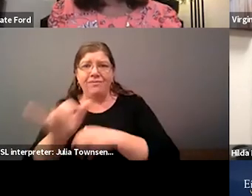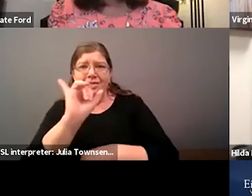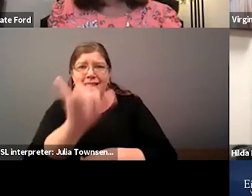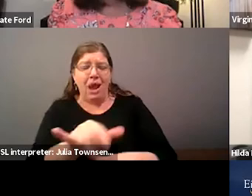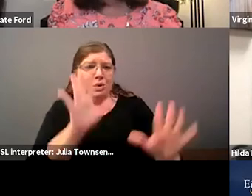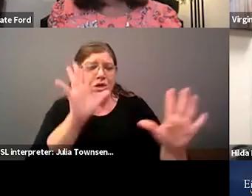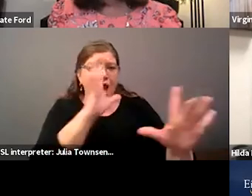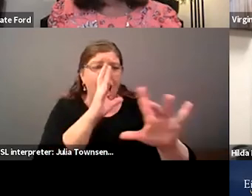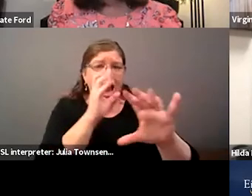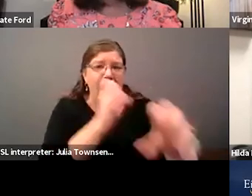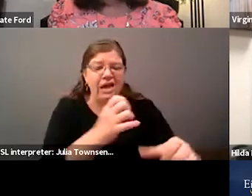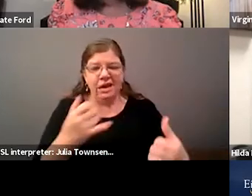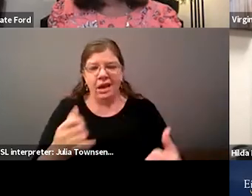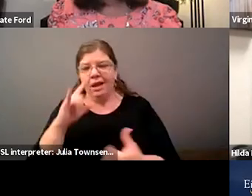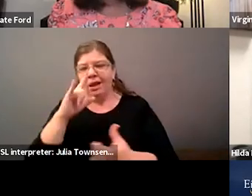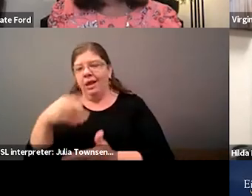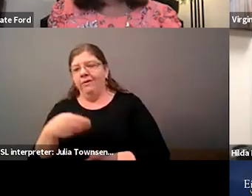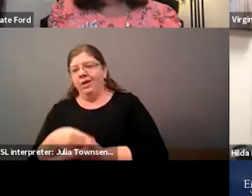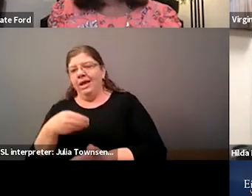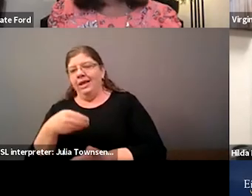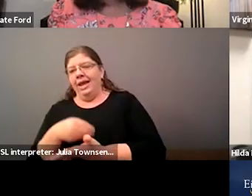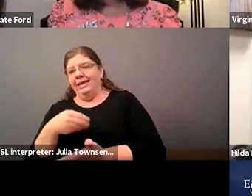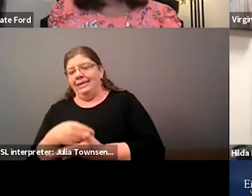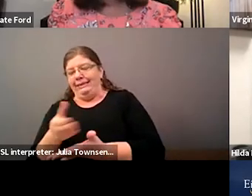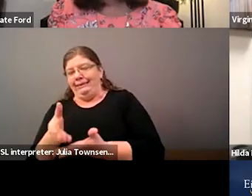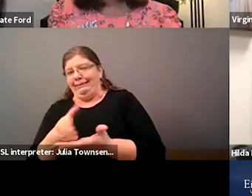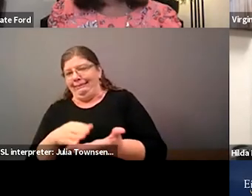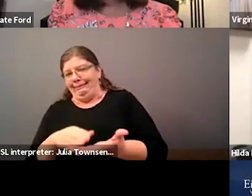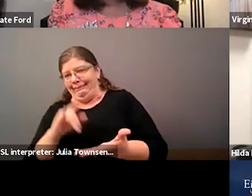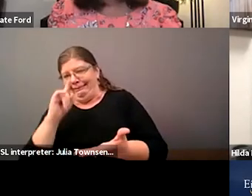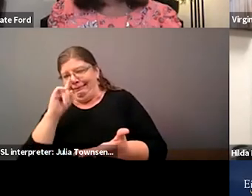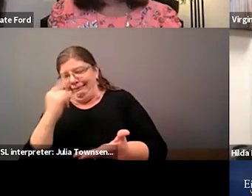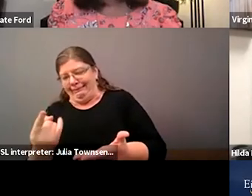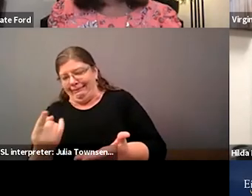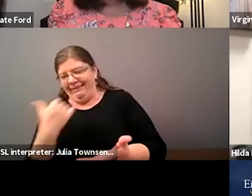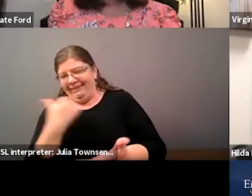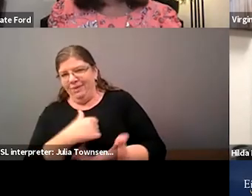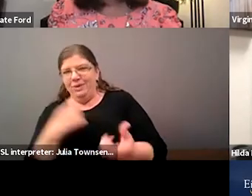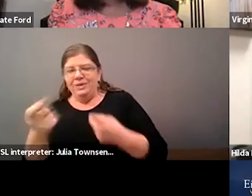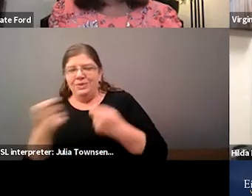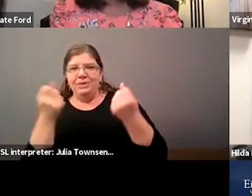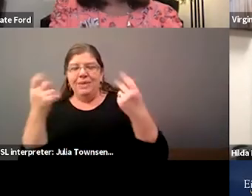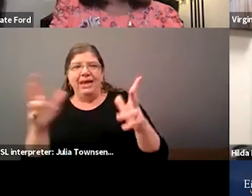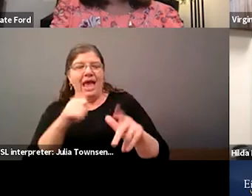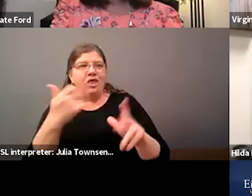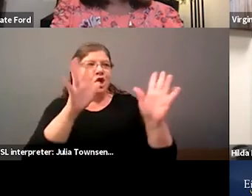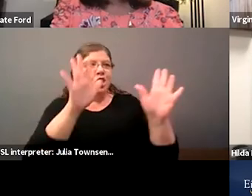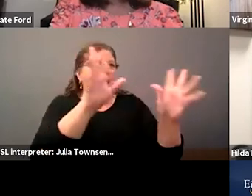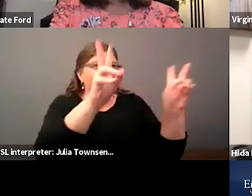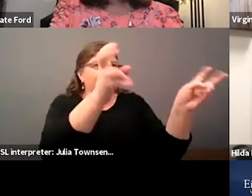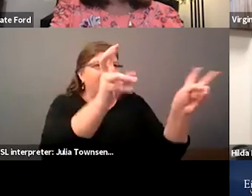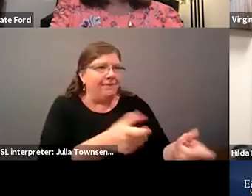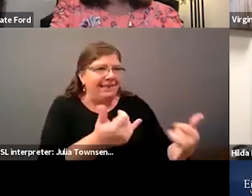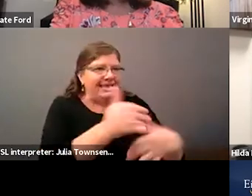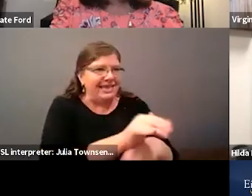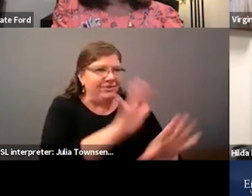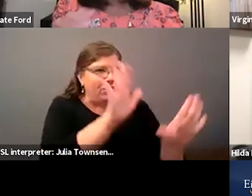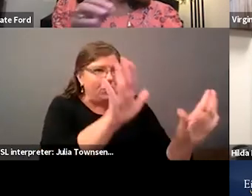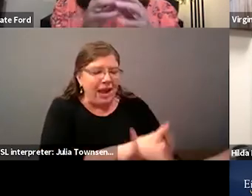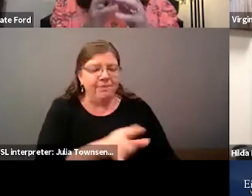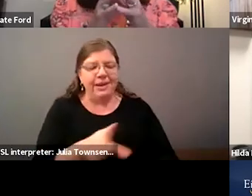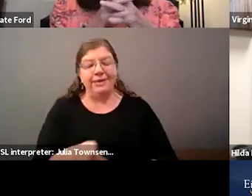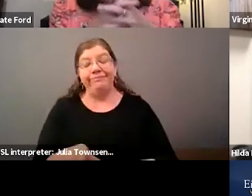how interested we all are in the financial piece especially when we deal with so many other great topics for the evening but as